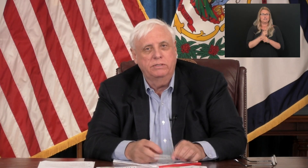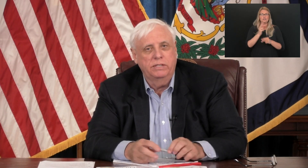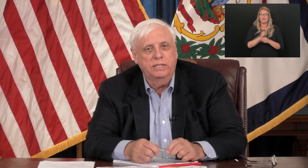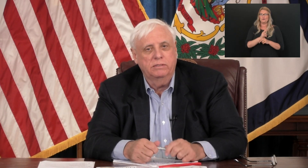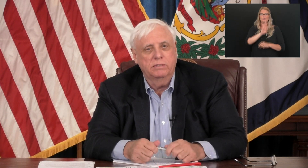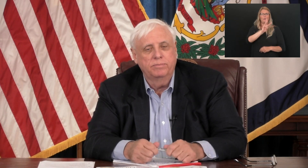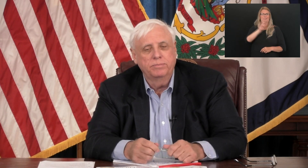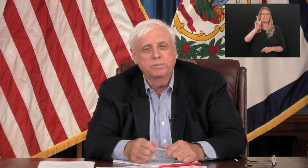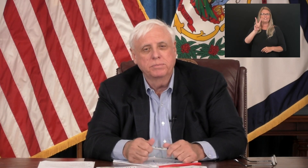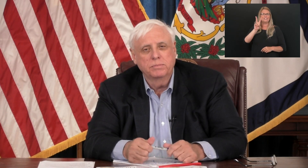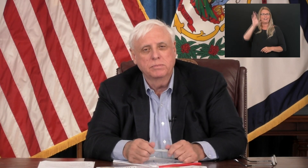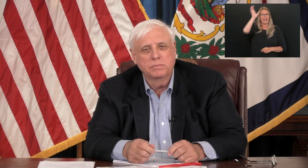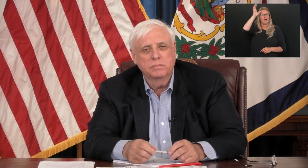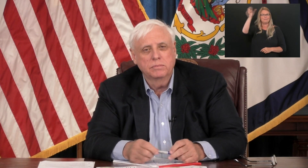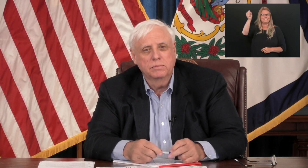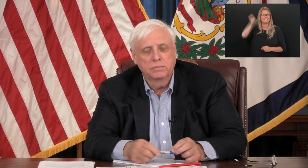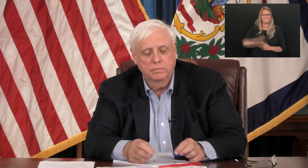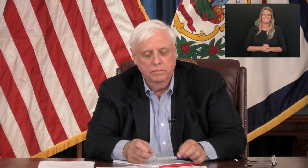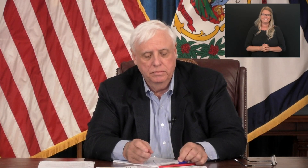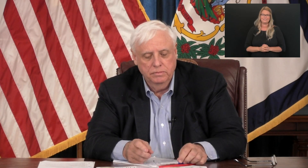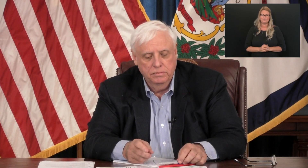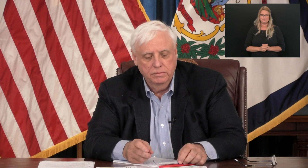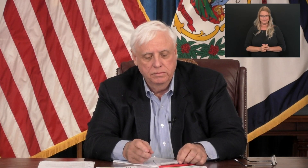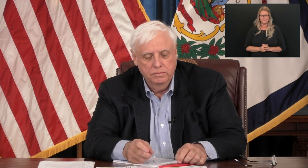Virginia sense.